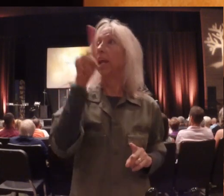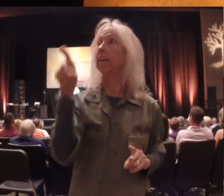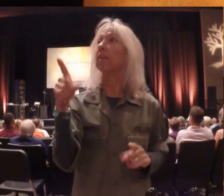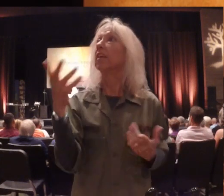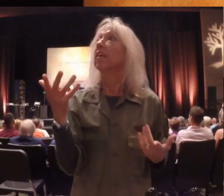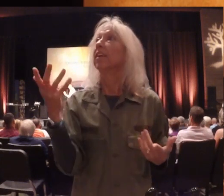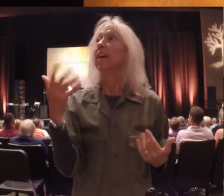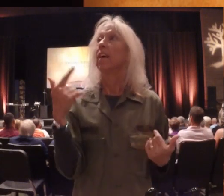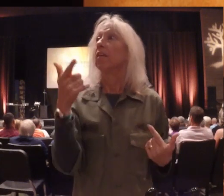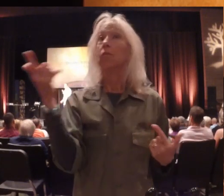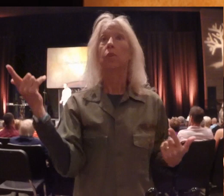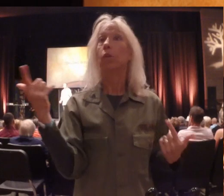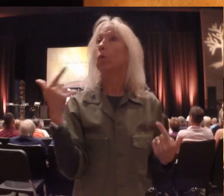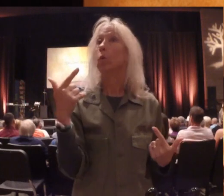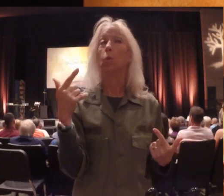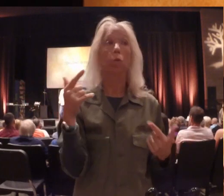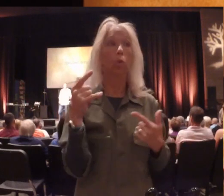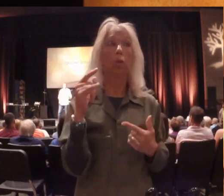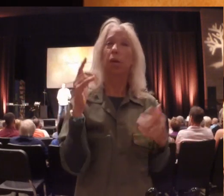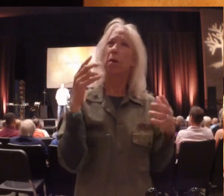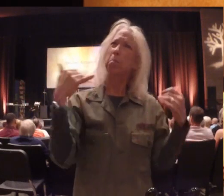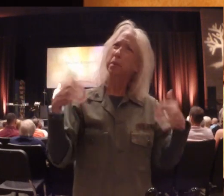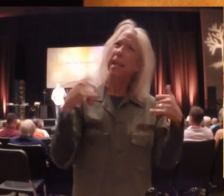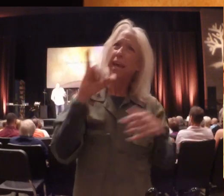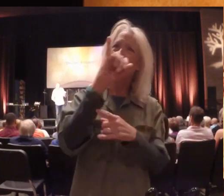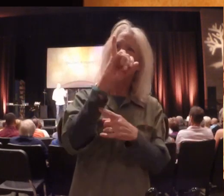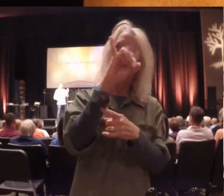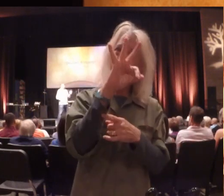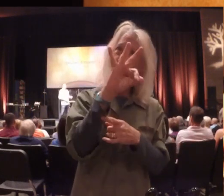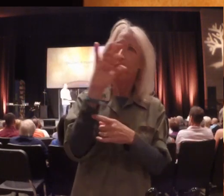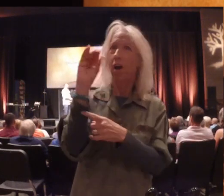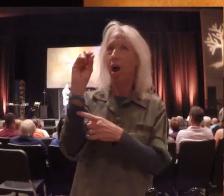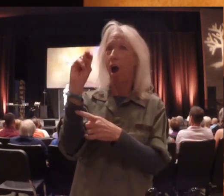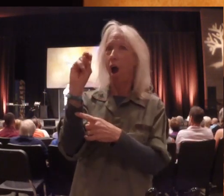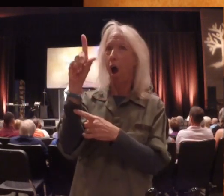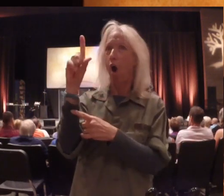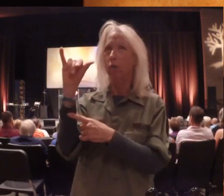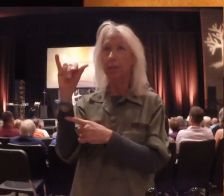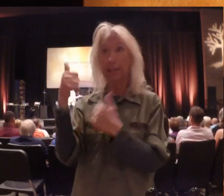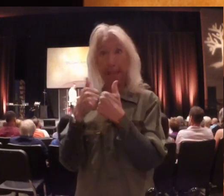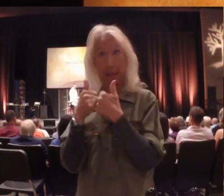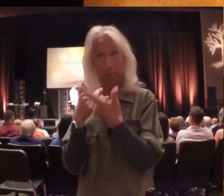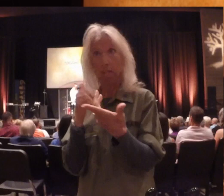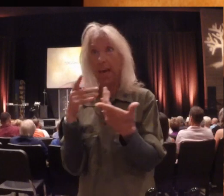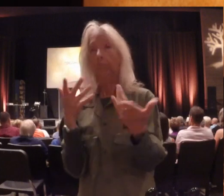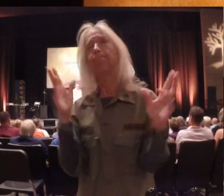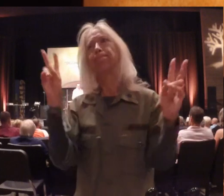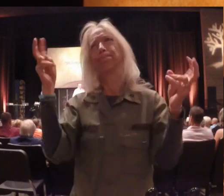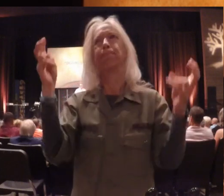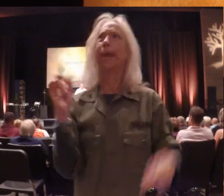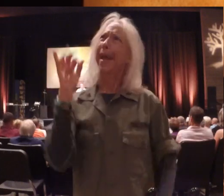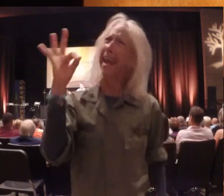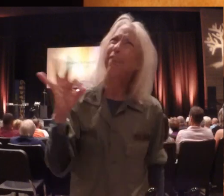guys, if anybody in here has played the if only game? Man, if only I had this, things would be